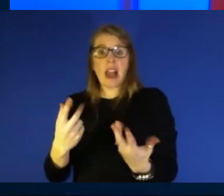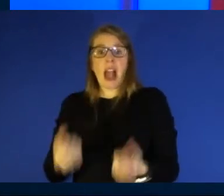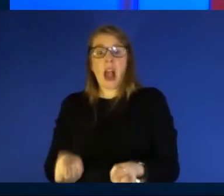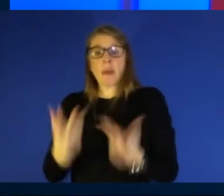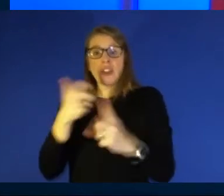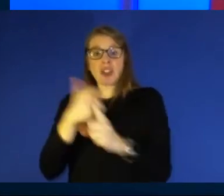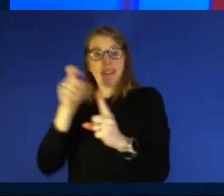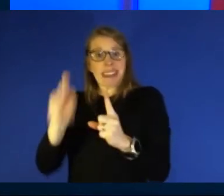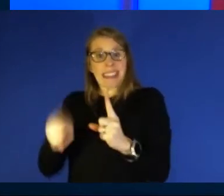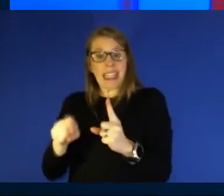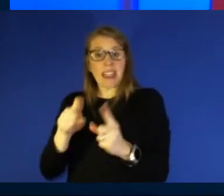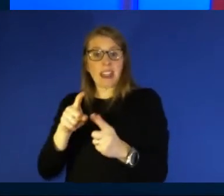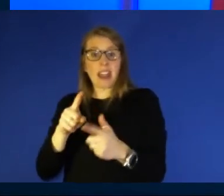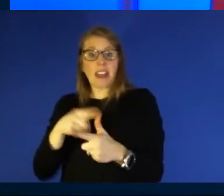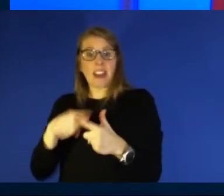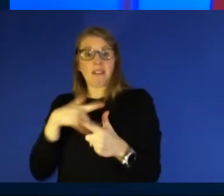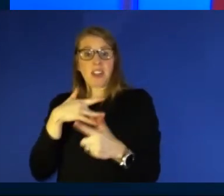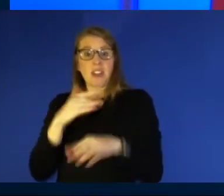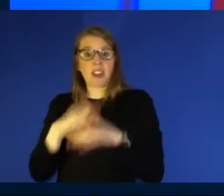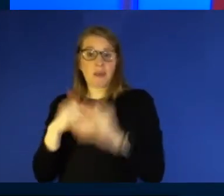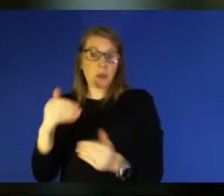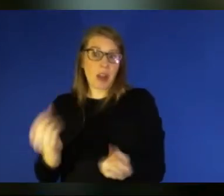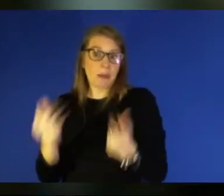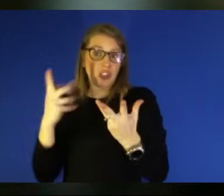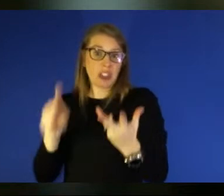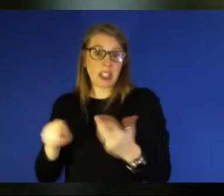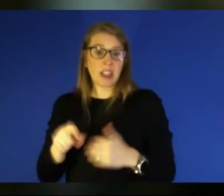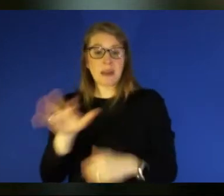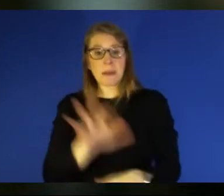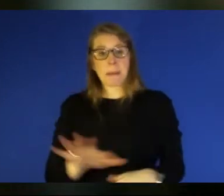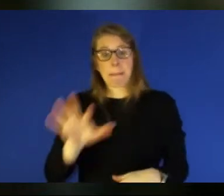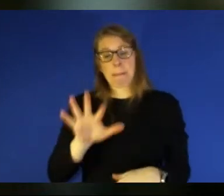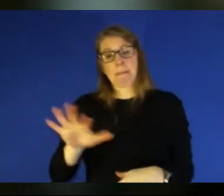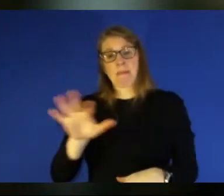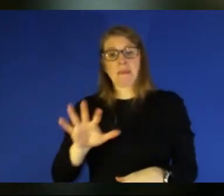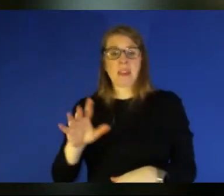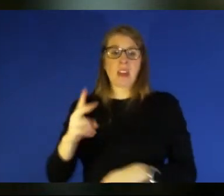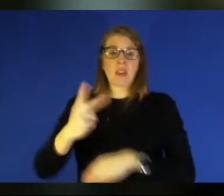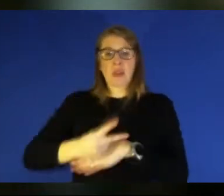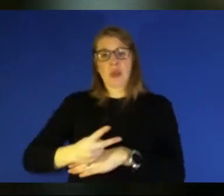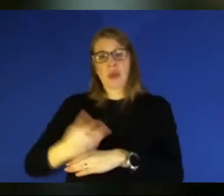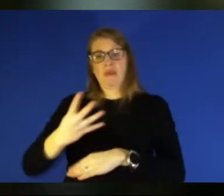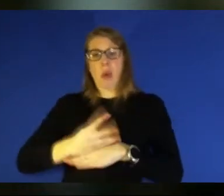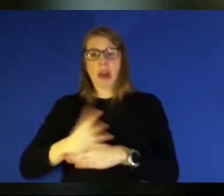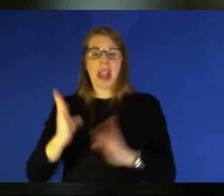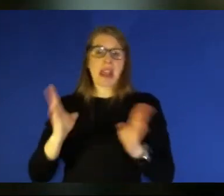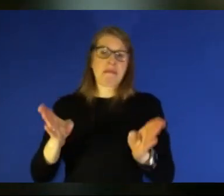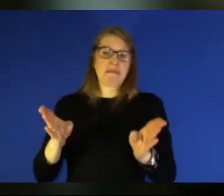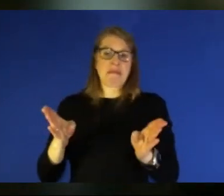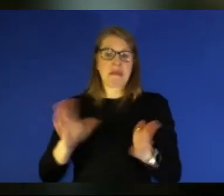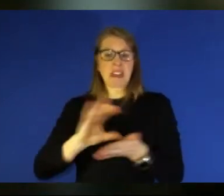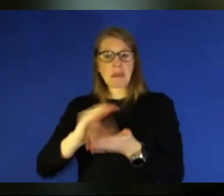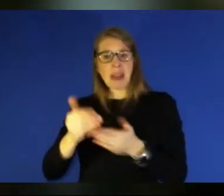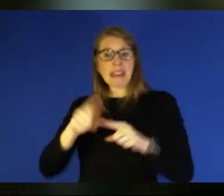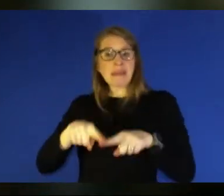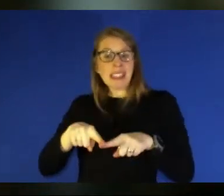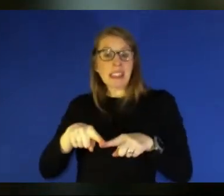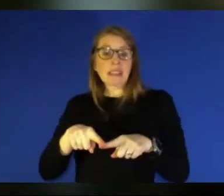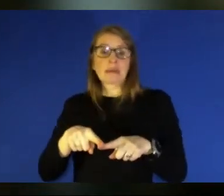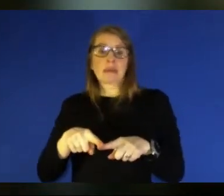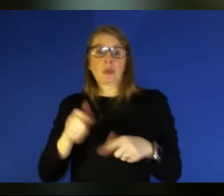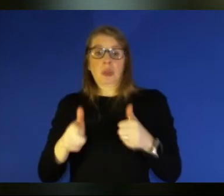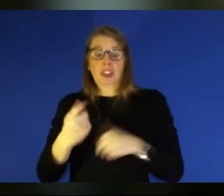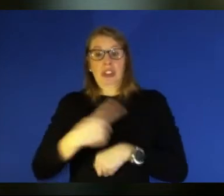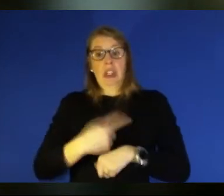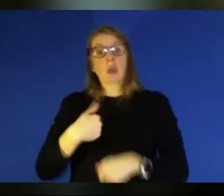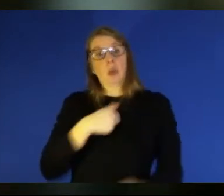so right now we're actually sitting around, it hovers around a 2 to 4 day supply, Okay. Depending on the day. We do